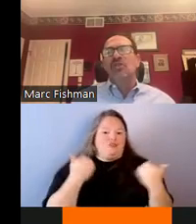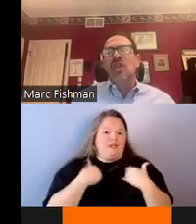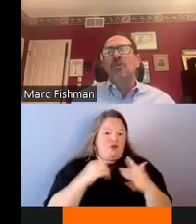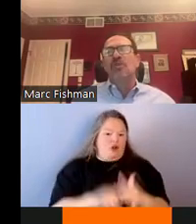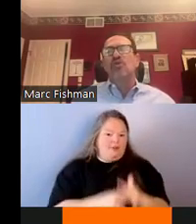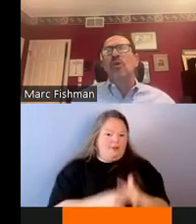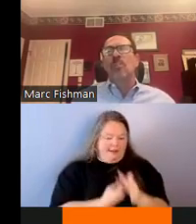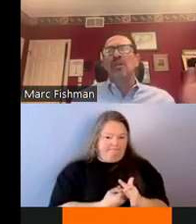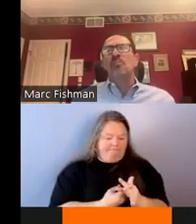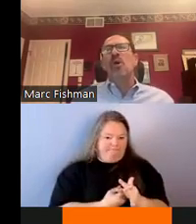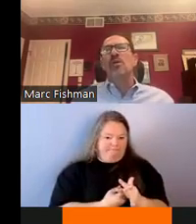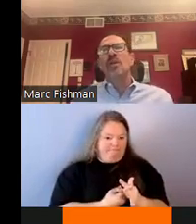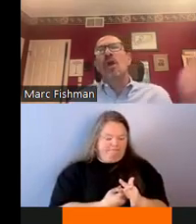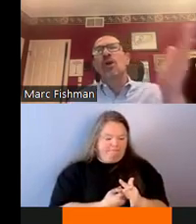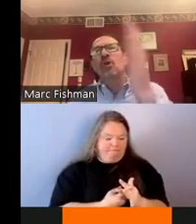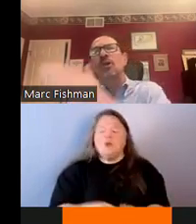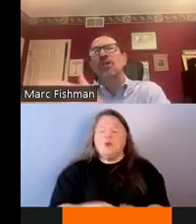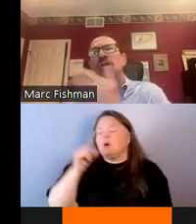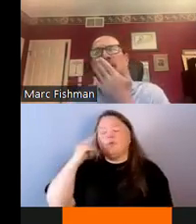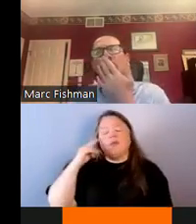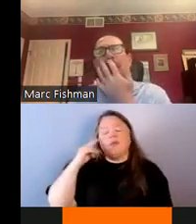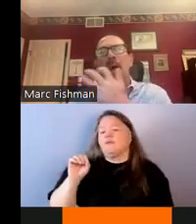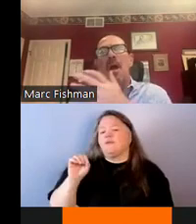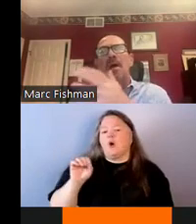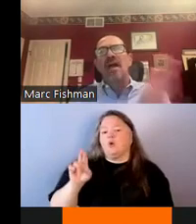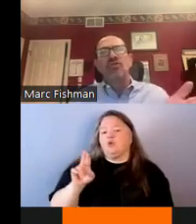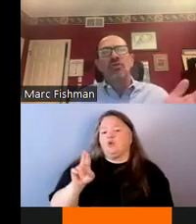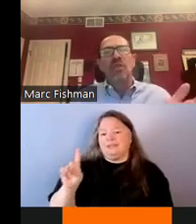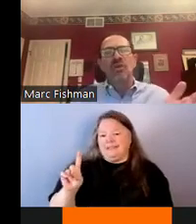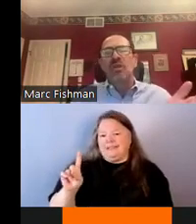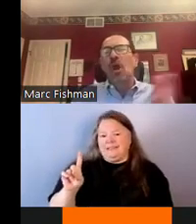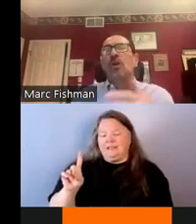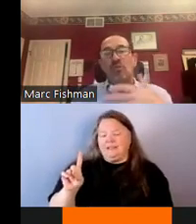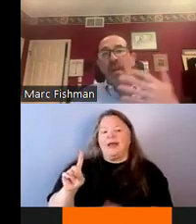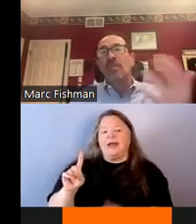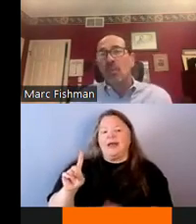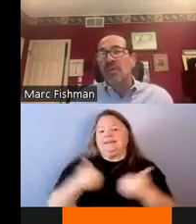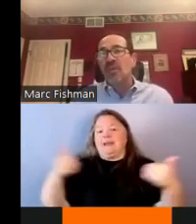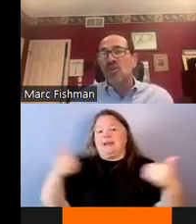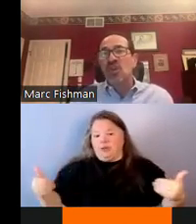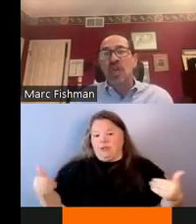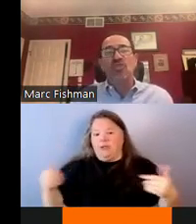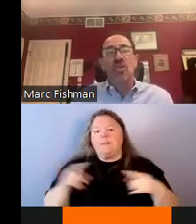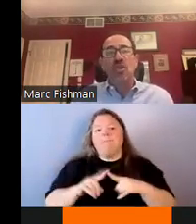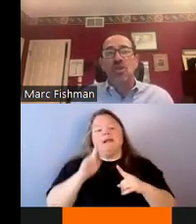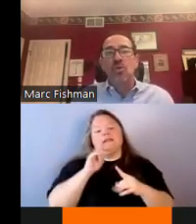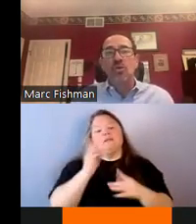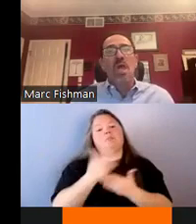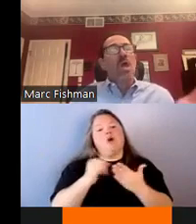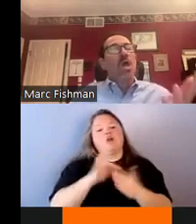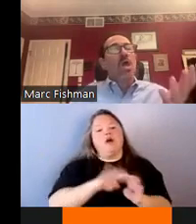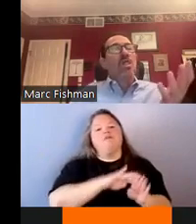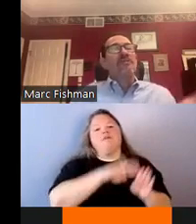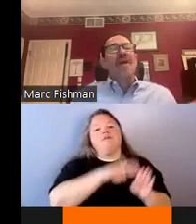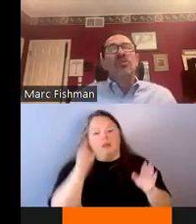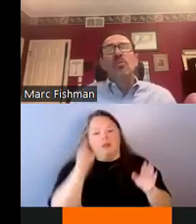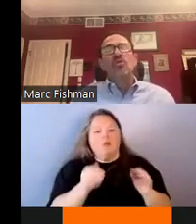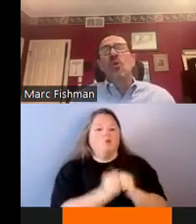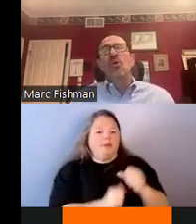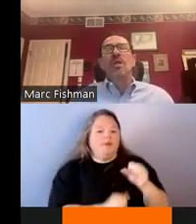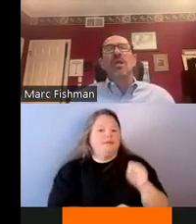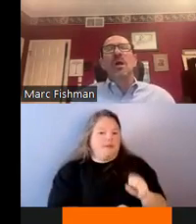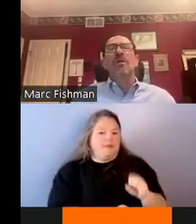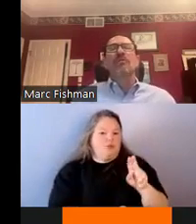not as a separate disorder, but as part of the arc or continuum of SUD writ large, remember, with initiation in youth. The